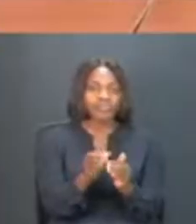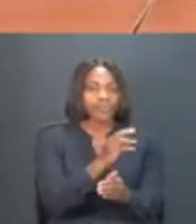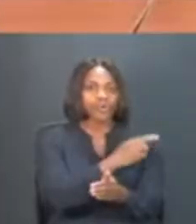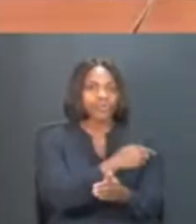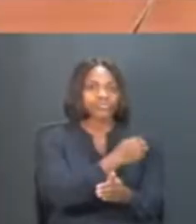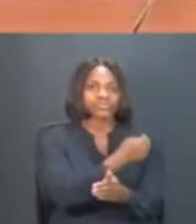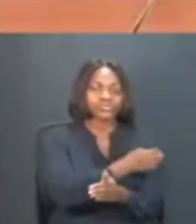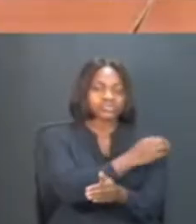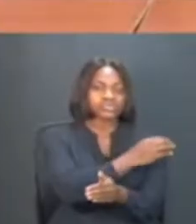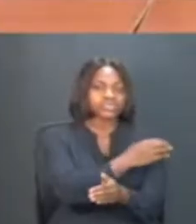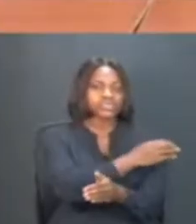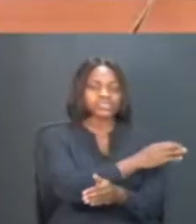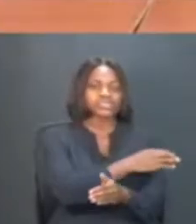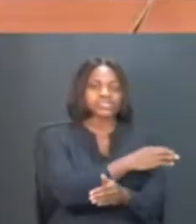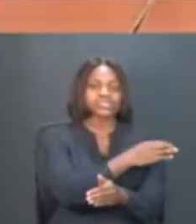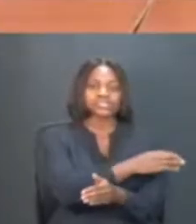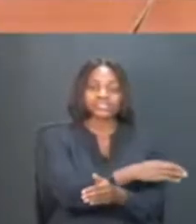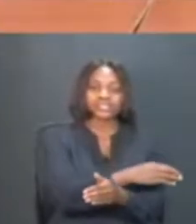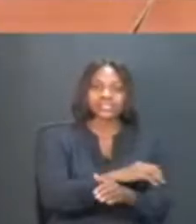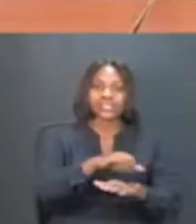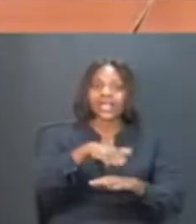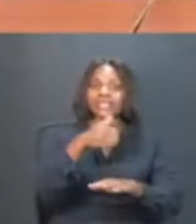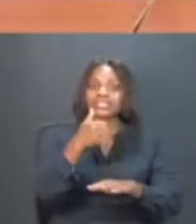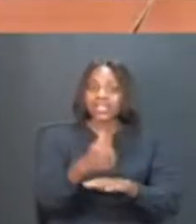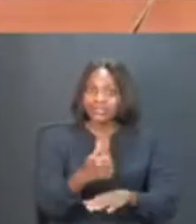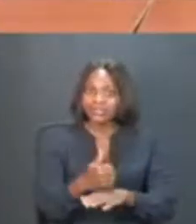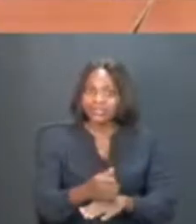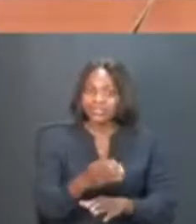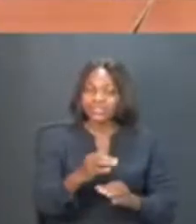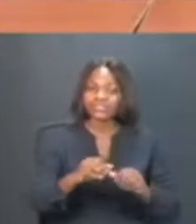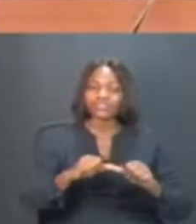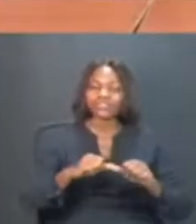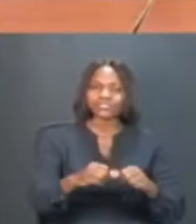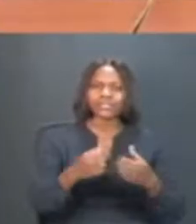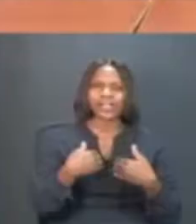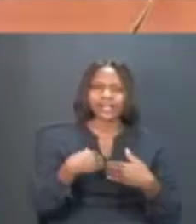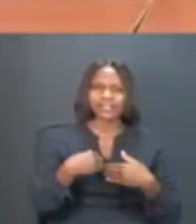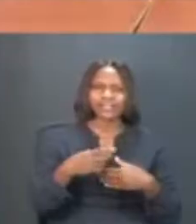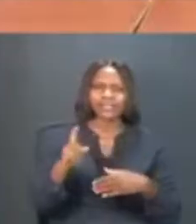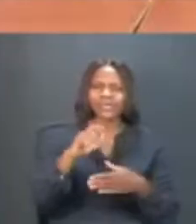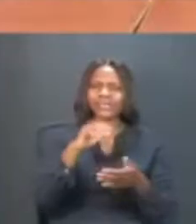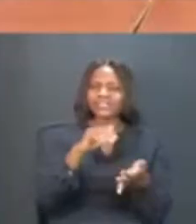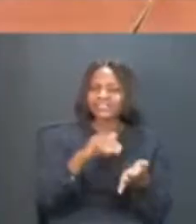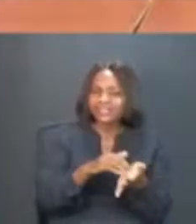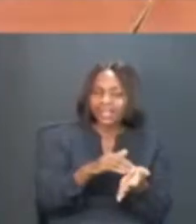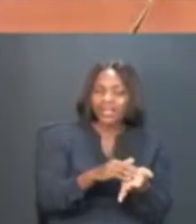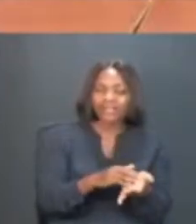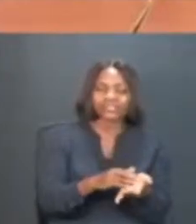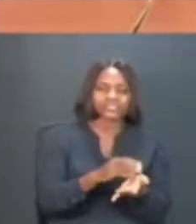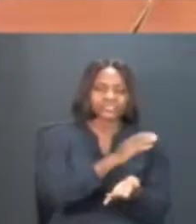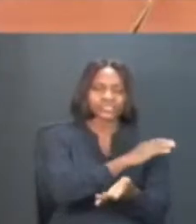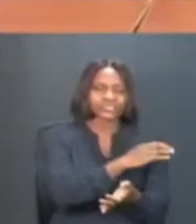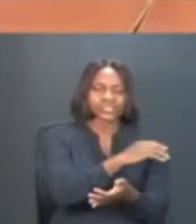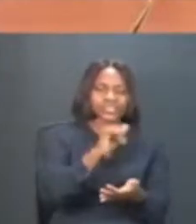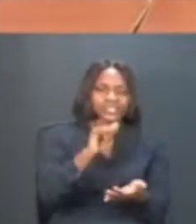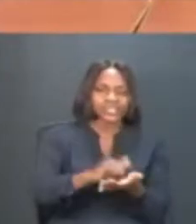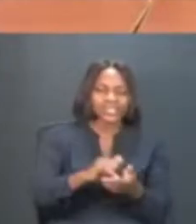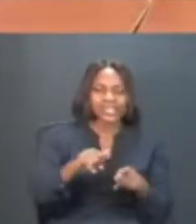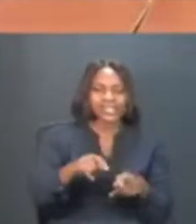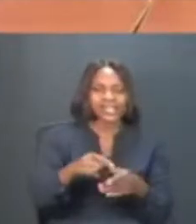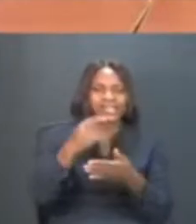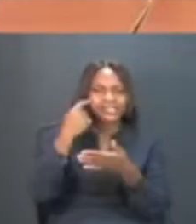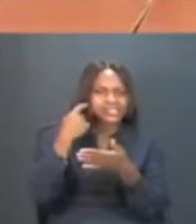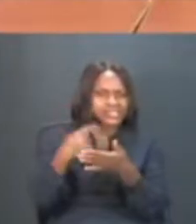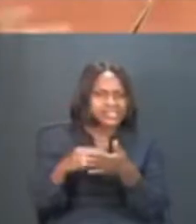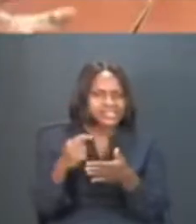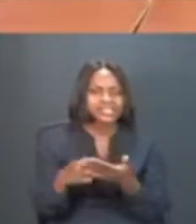3 years, will give us thousands of chip compounds where pap smear can easily be done, where PSA can easily be